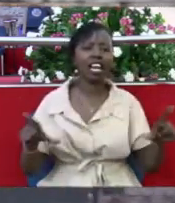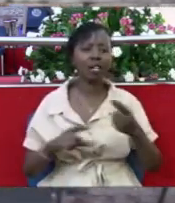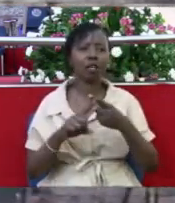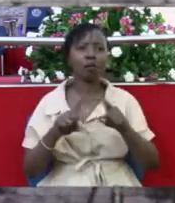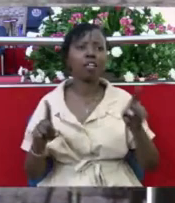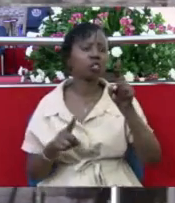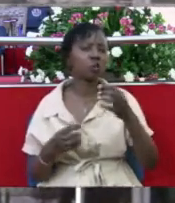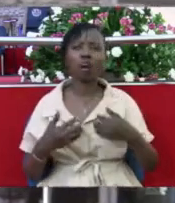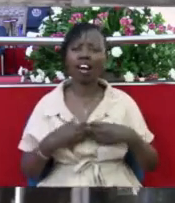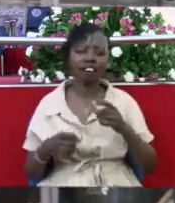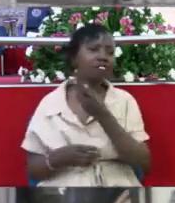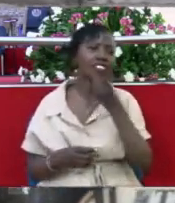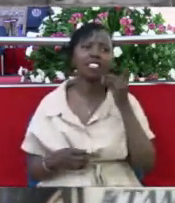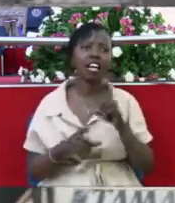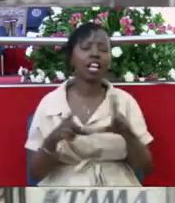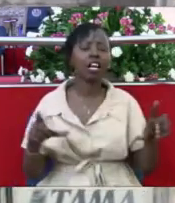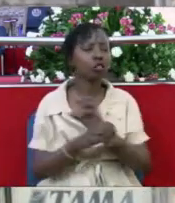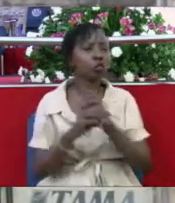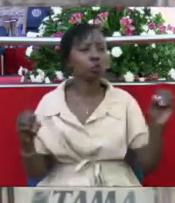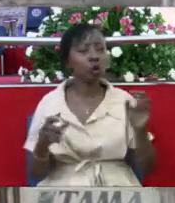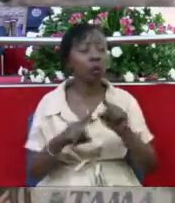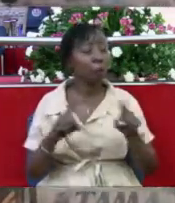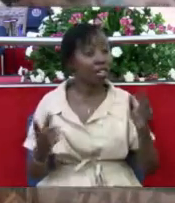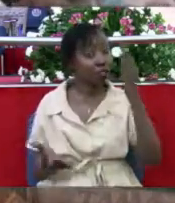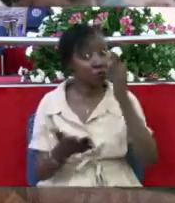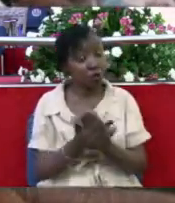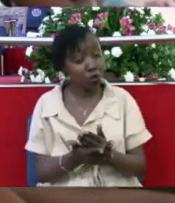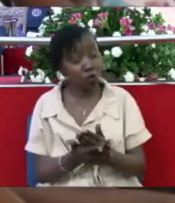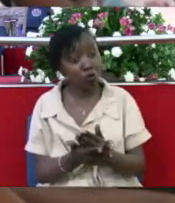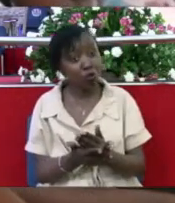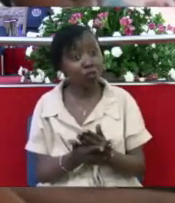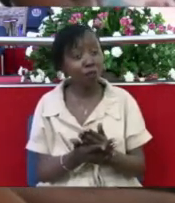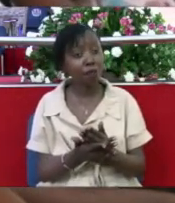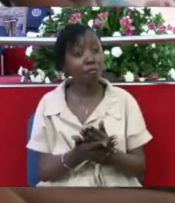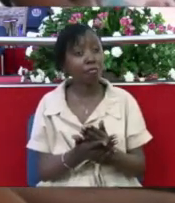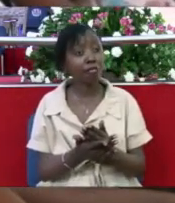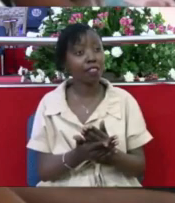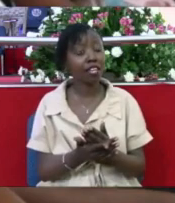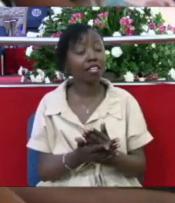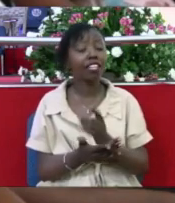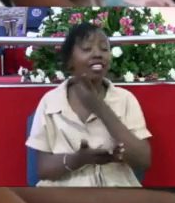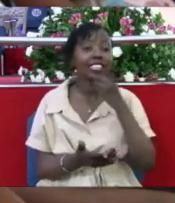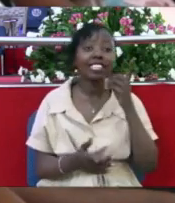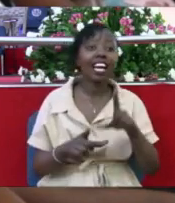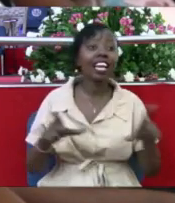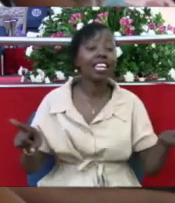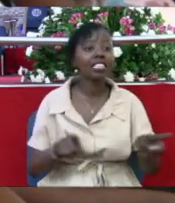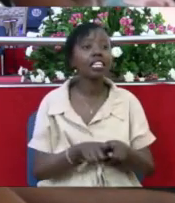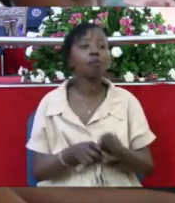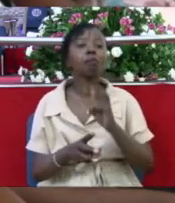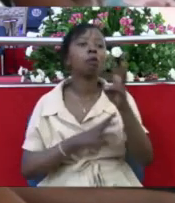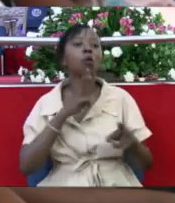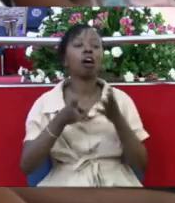kinu the wilderness for you jangwa kwako is this world. Ni dunia hii. Because we are not of this world.